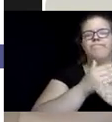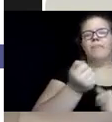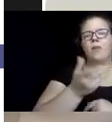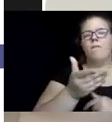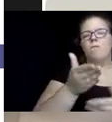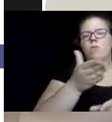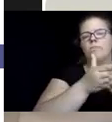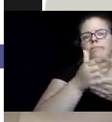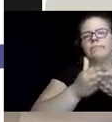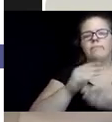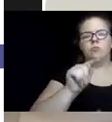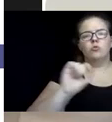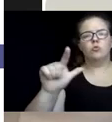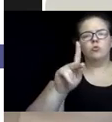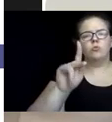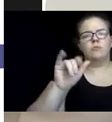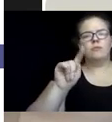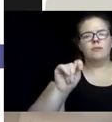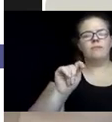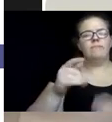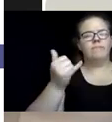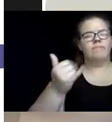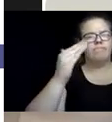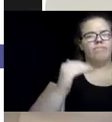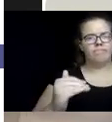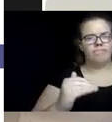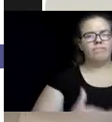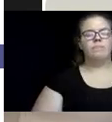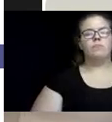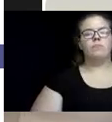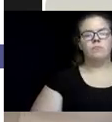toolkit. Can you advance to the next slide, please?